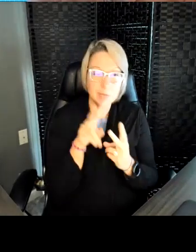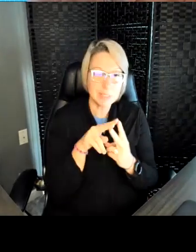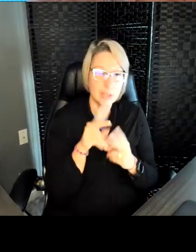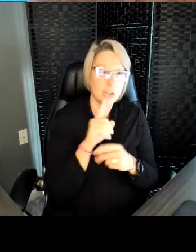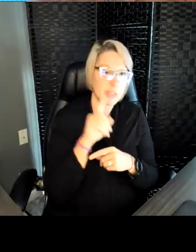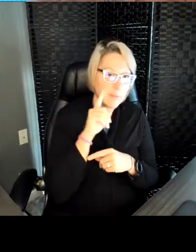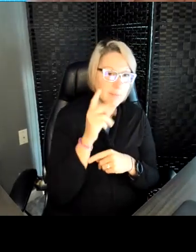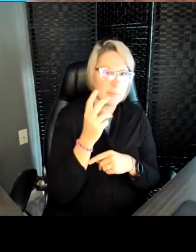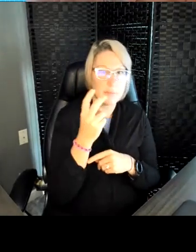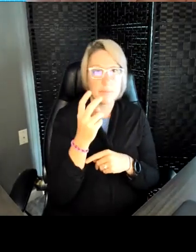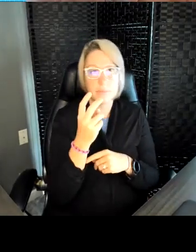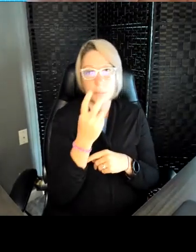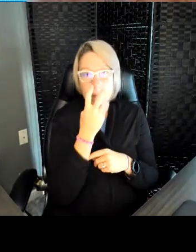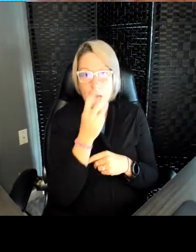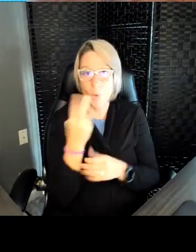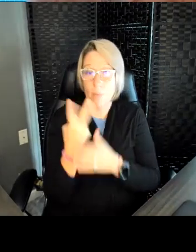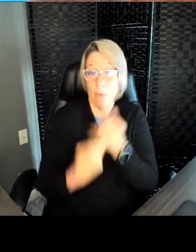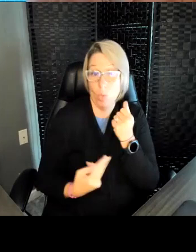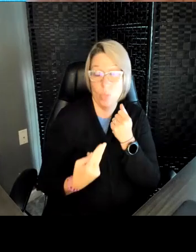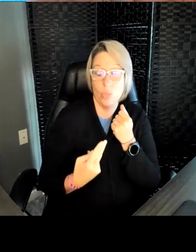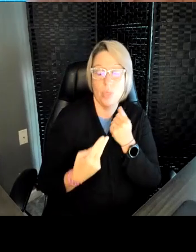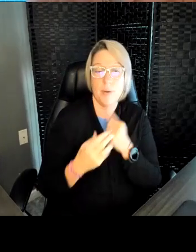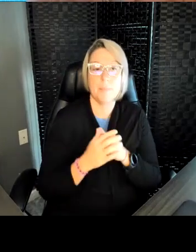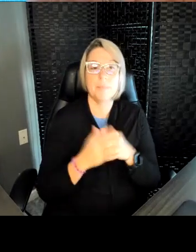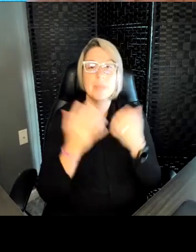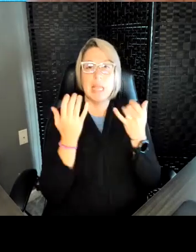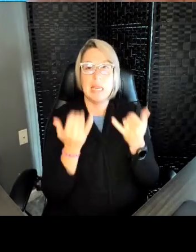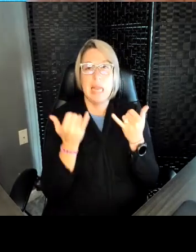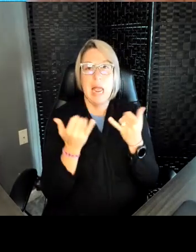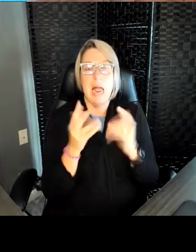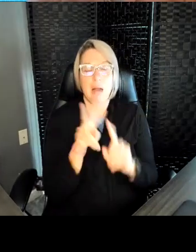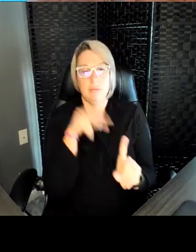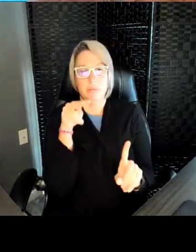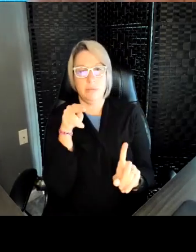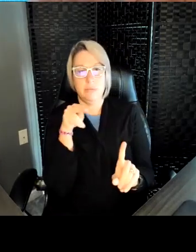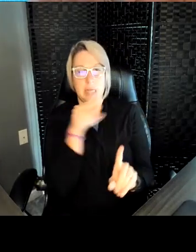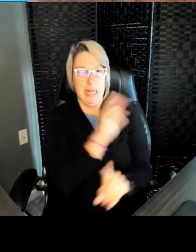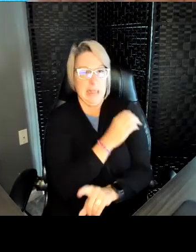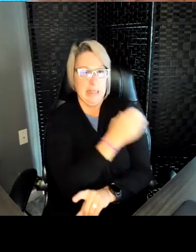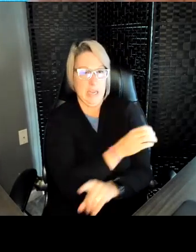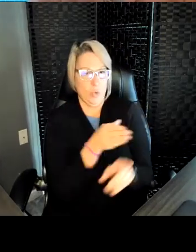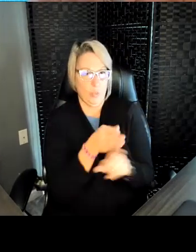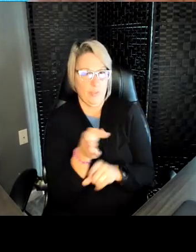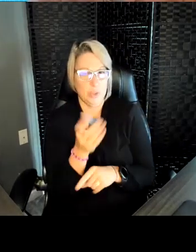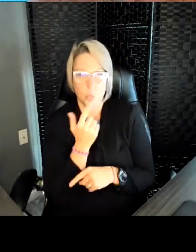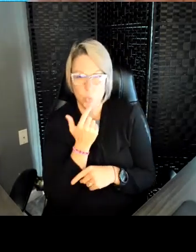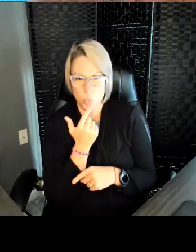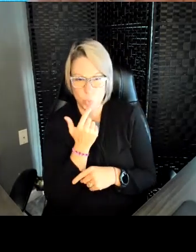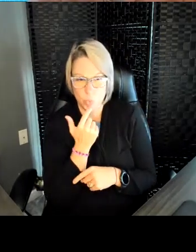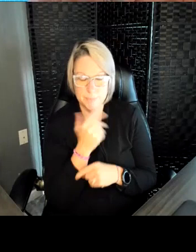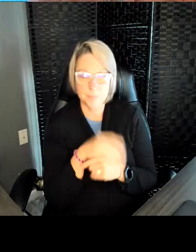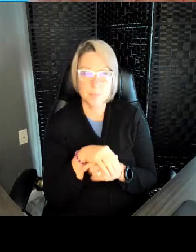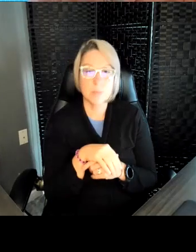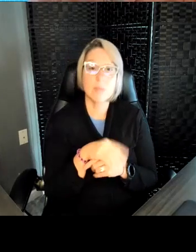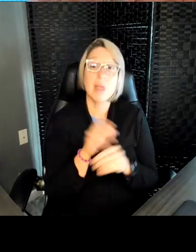blindness or both. But now we're going to kind of look and say, who are the clinical professionals? And these are the folks that are really important because they're in